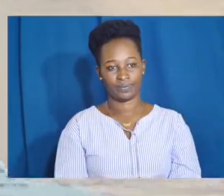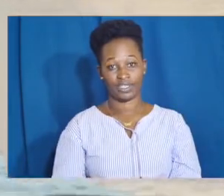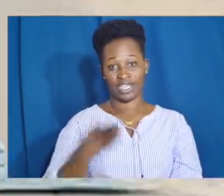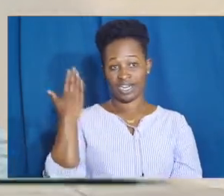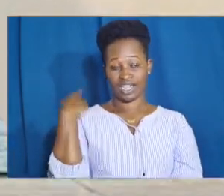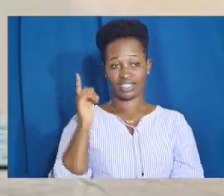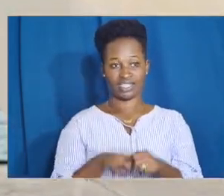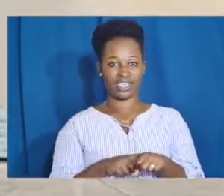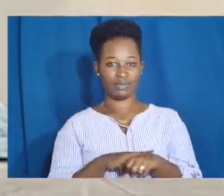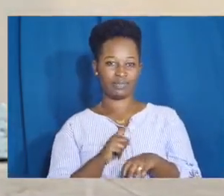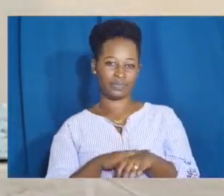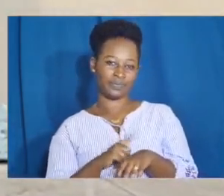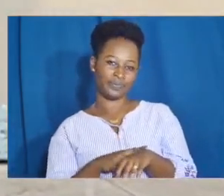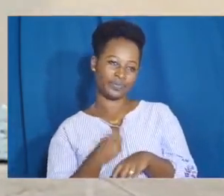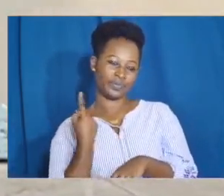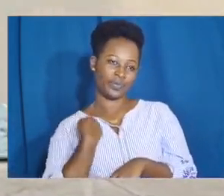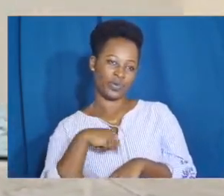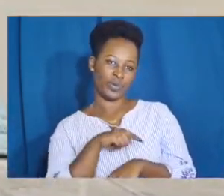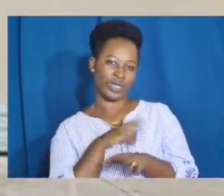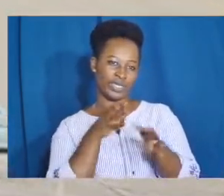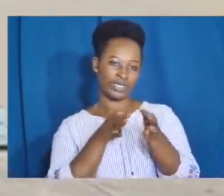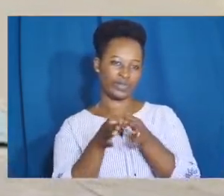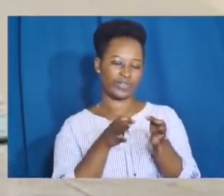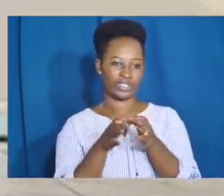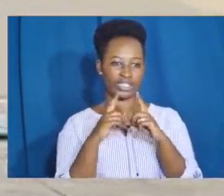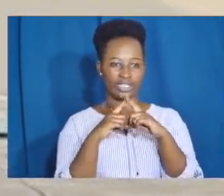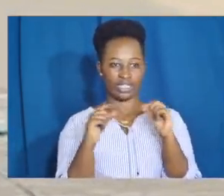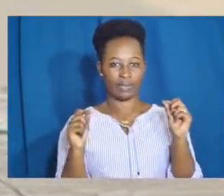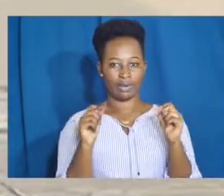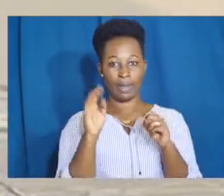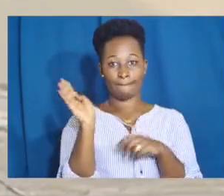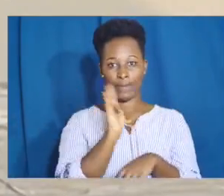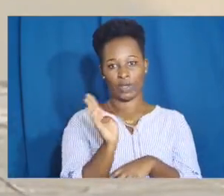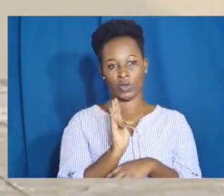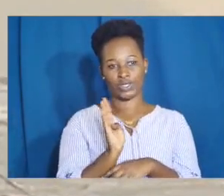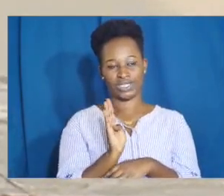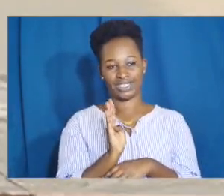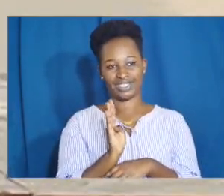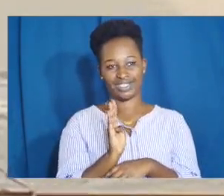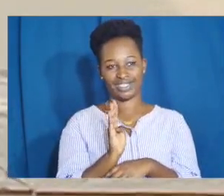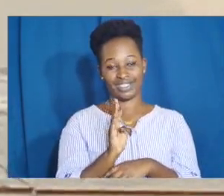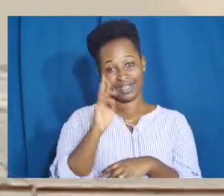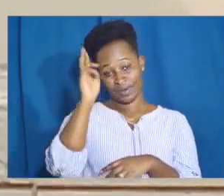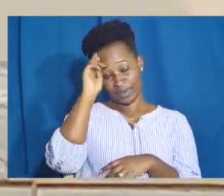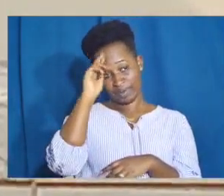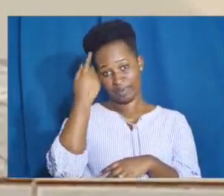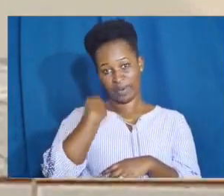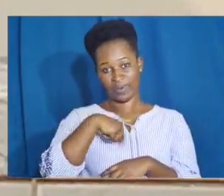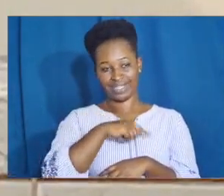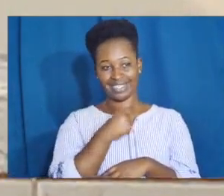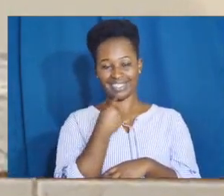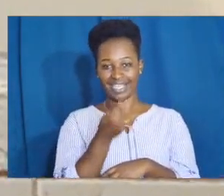Last time, we defined the term biology. Remember, we